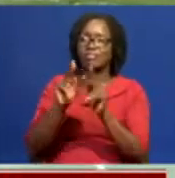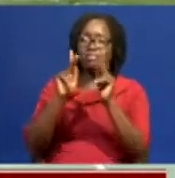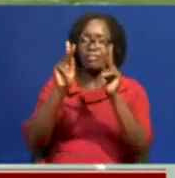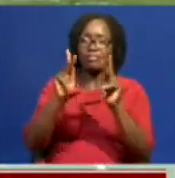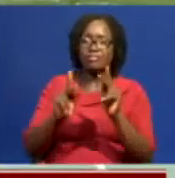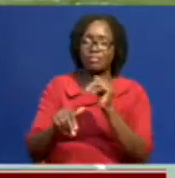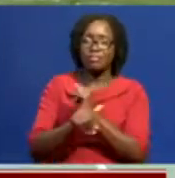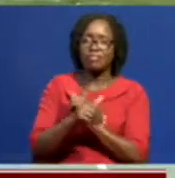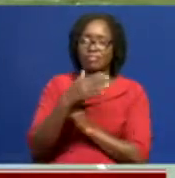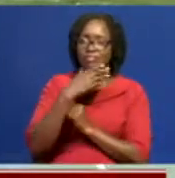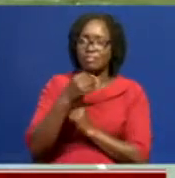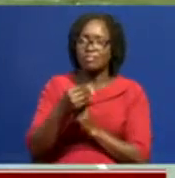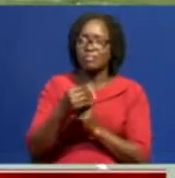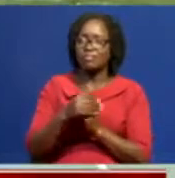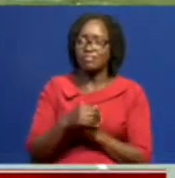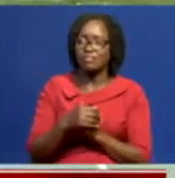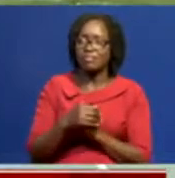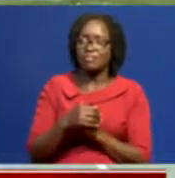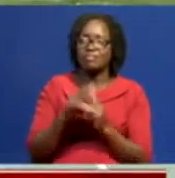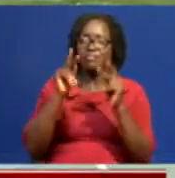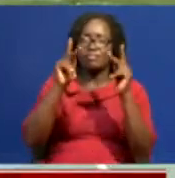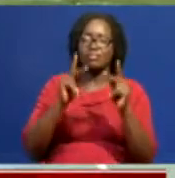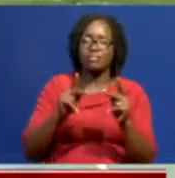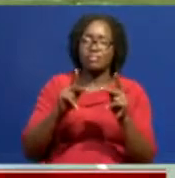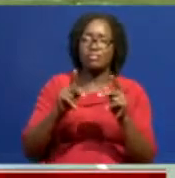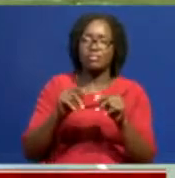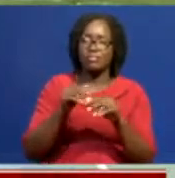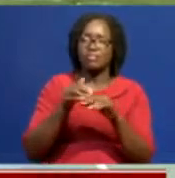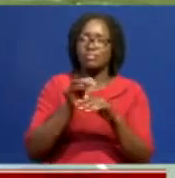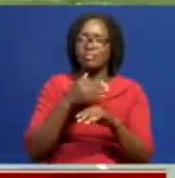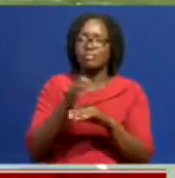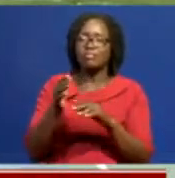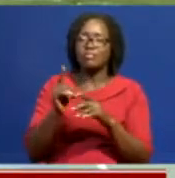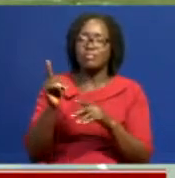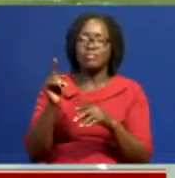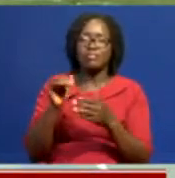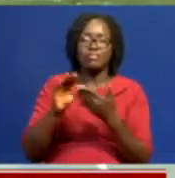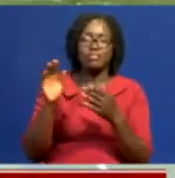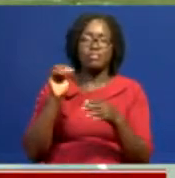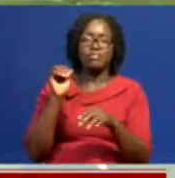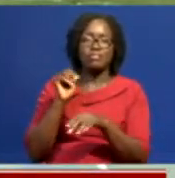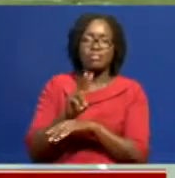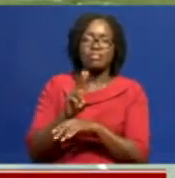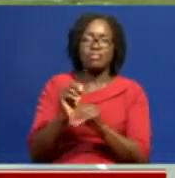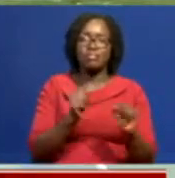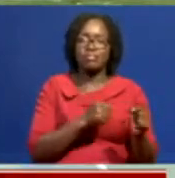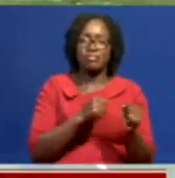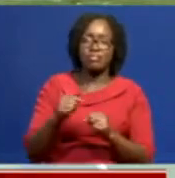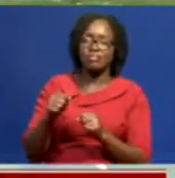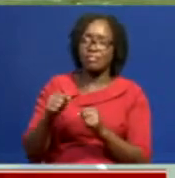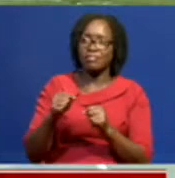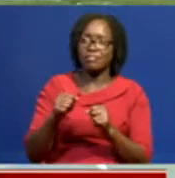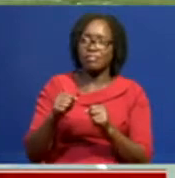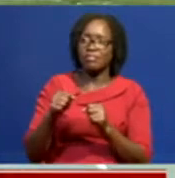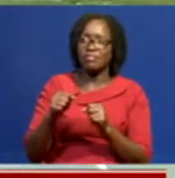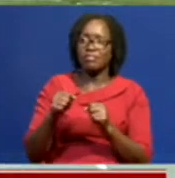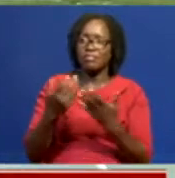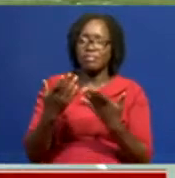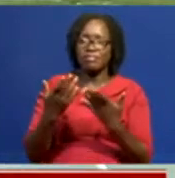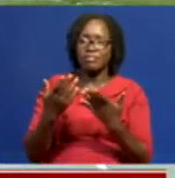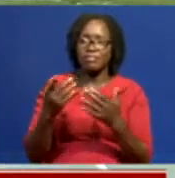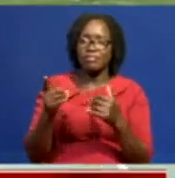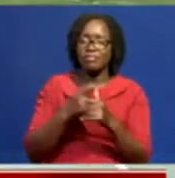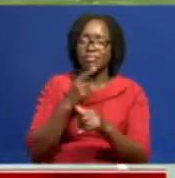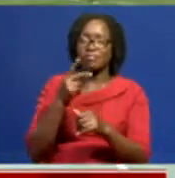Danjaman Christopher Raila. Kisumu would go on to lose one more penalty as Homabay expertly dispatched their